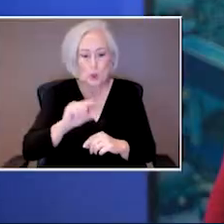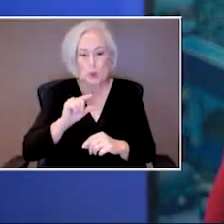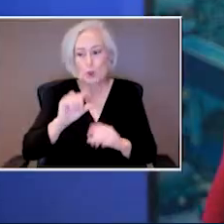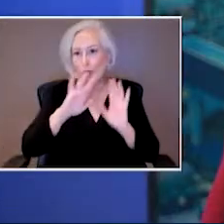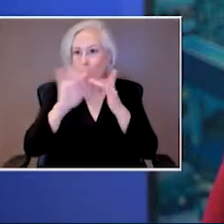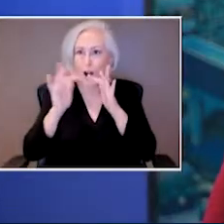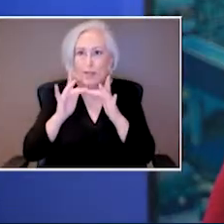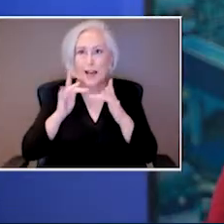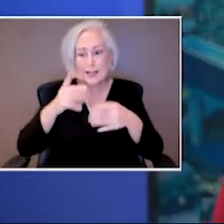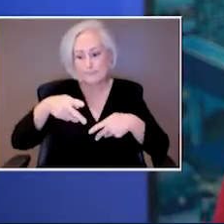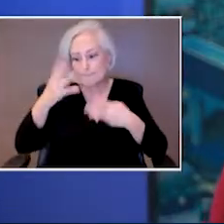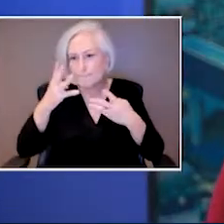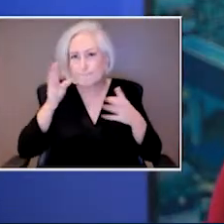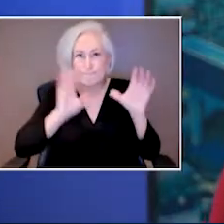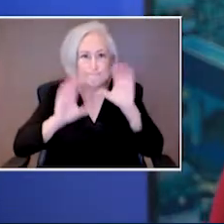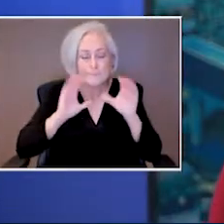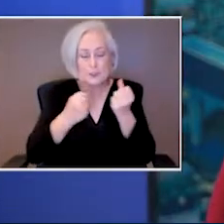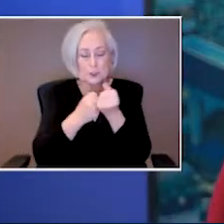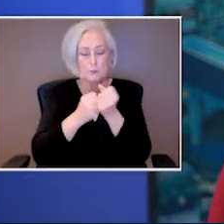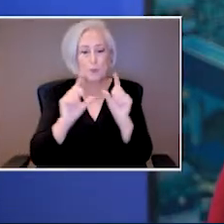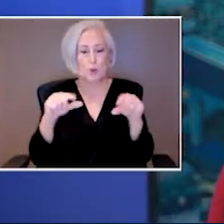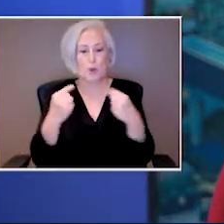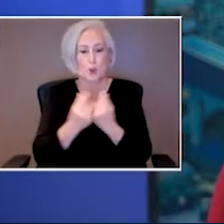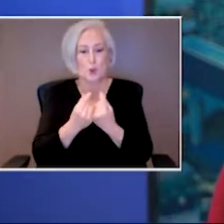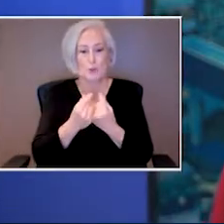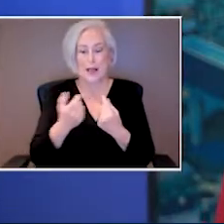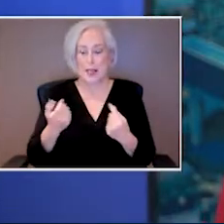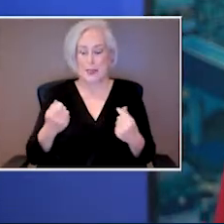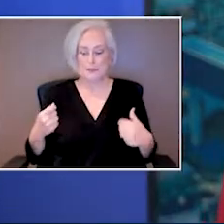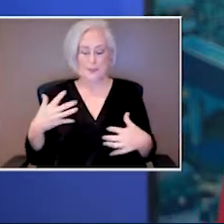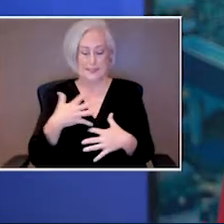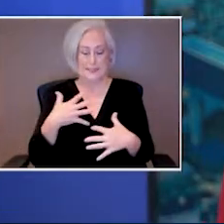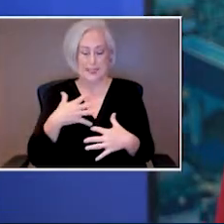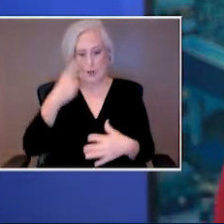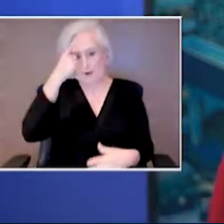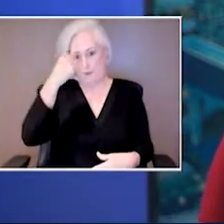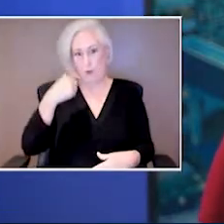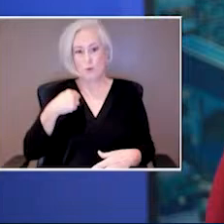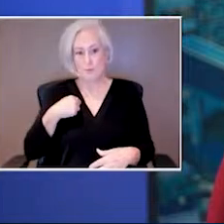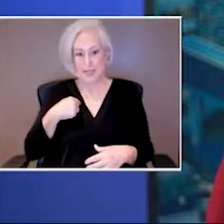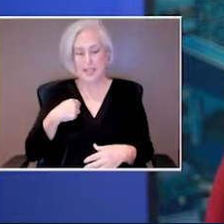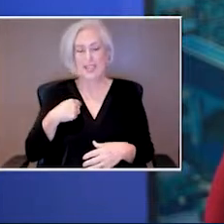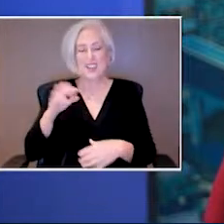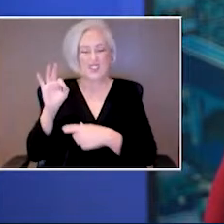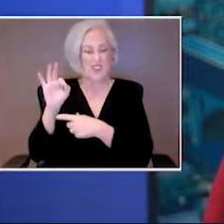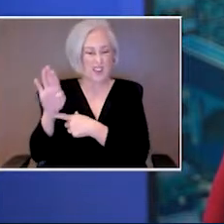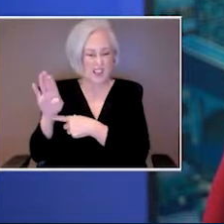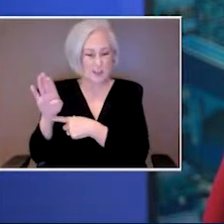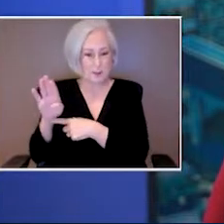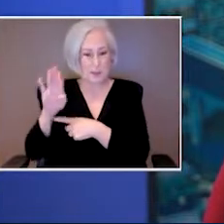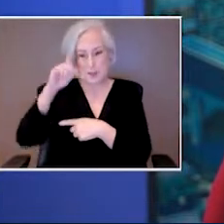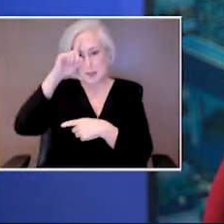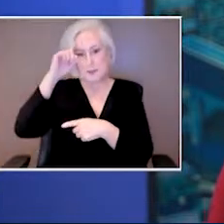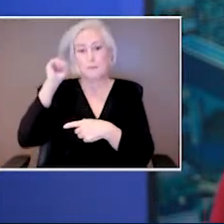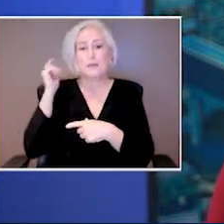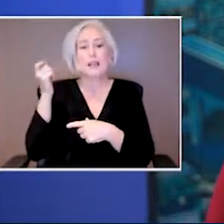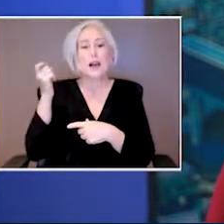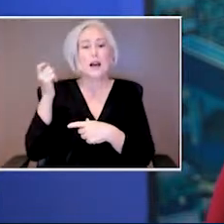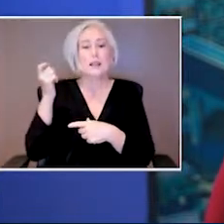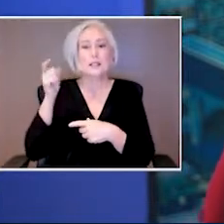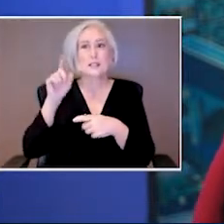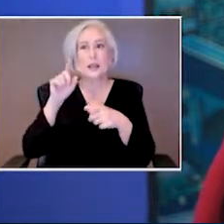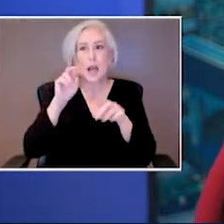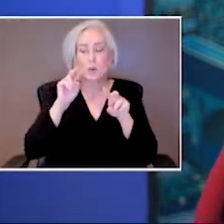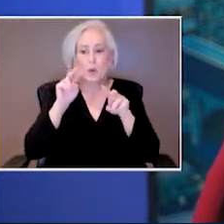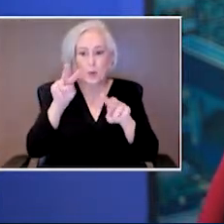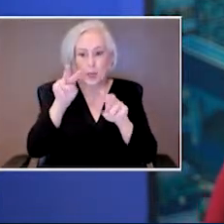find support groups, and the support groups were a little scary to me, like on the Facebook groups, because I would go down these rabbit holes where if I was